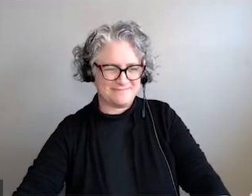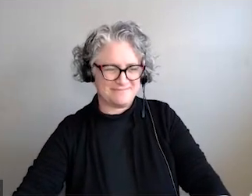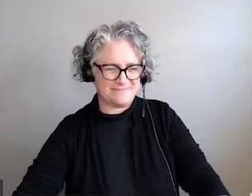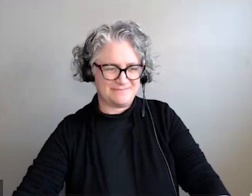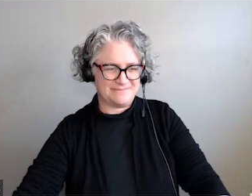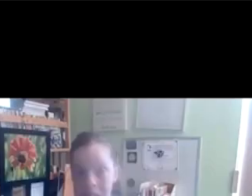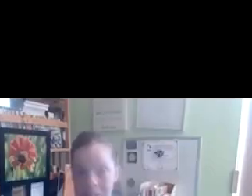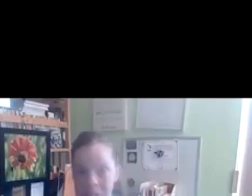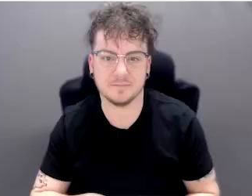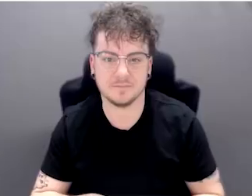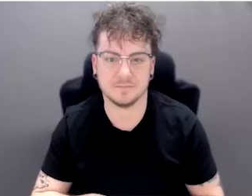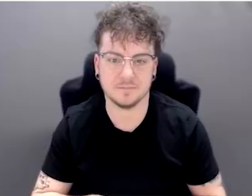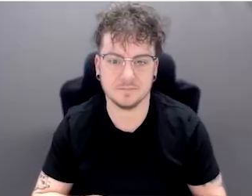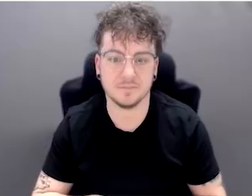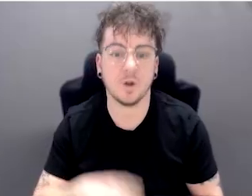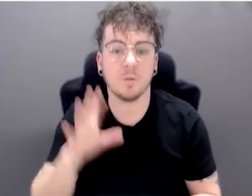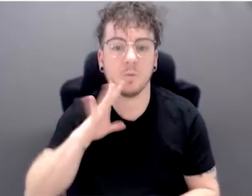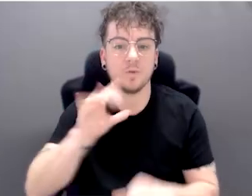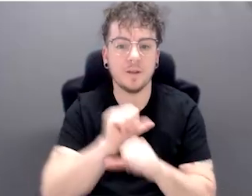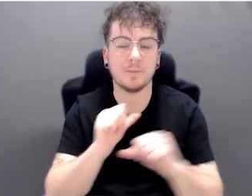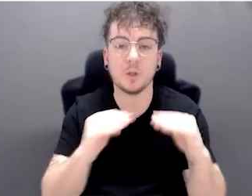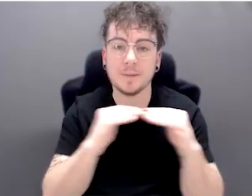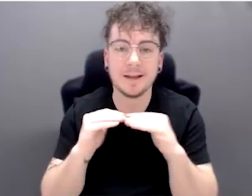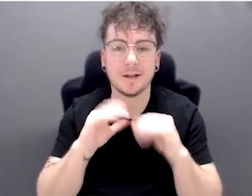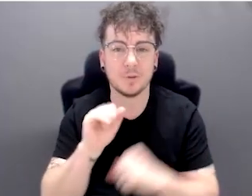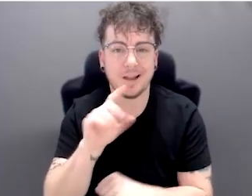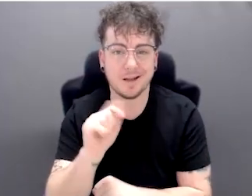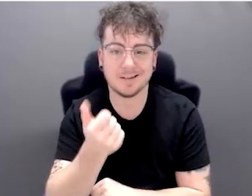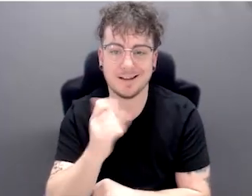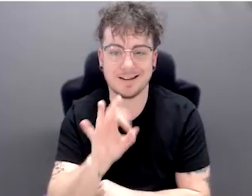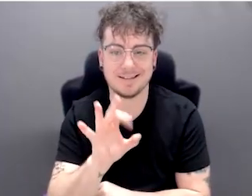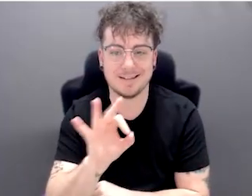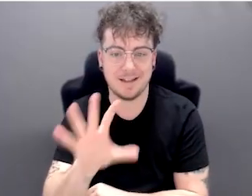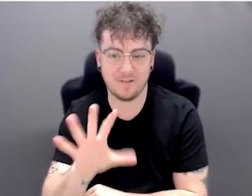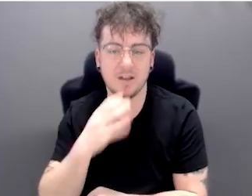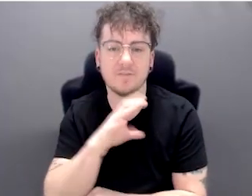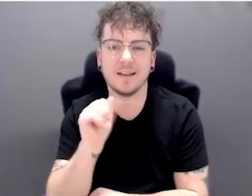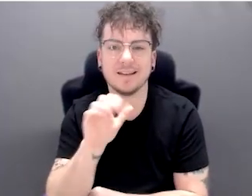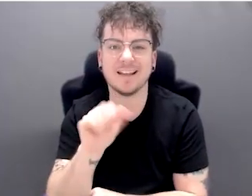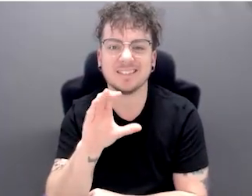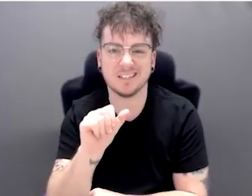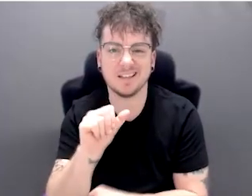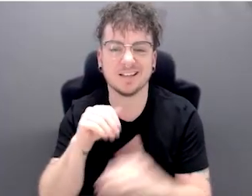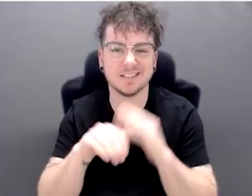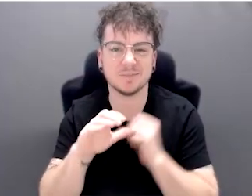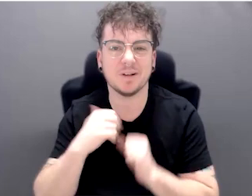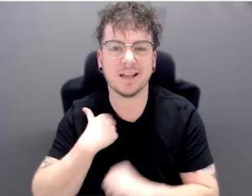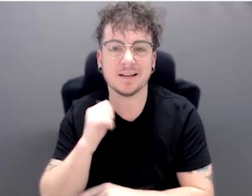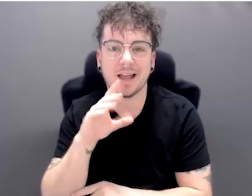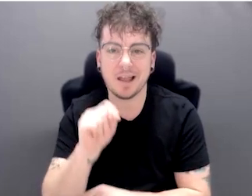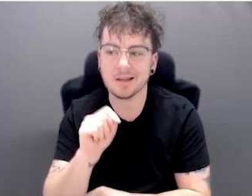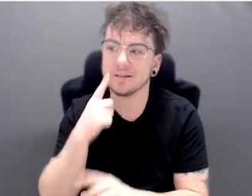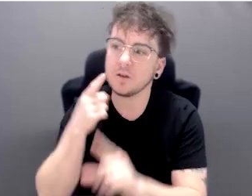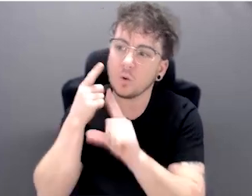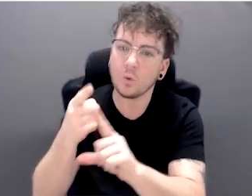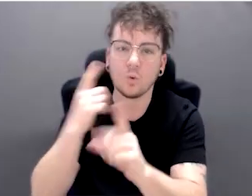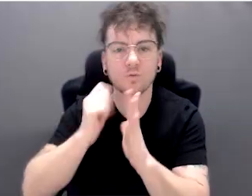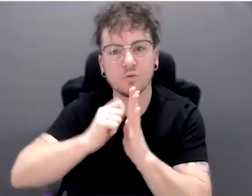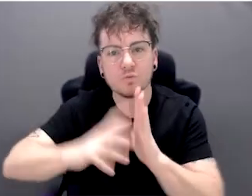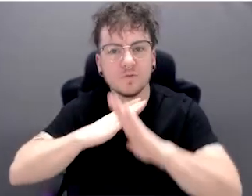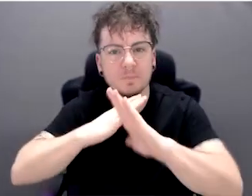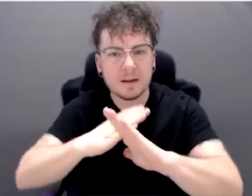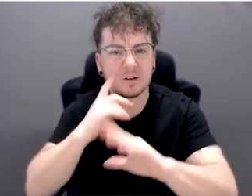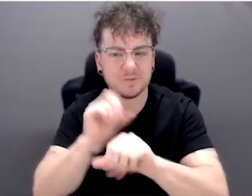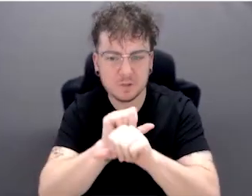Both the Employment Equity Act of 1995 and the Accessible Canada Act aim to identify and remove barriers in employment.